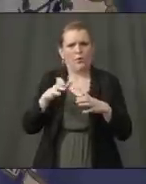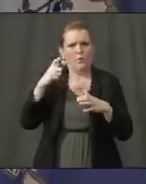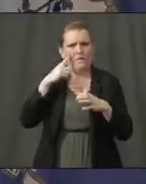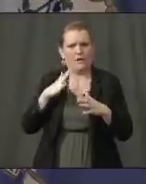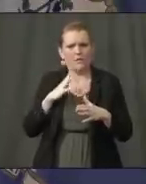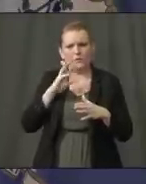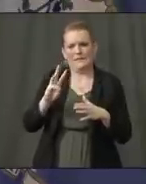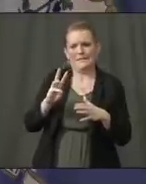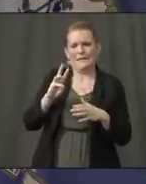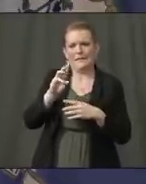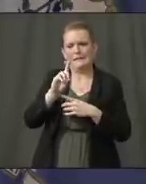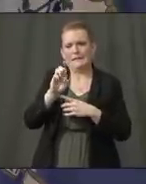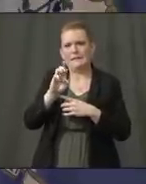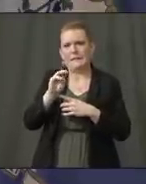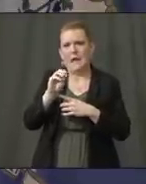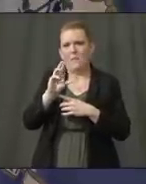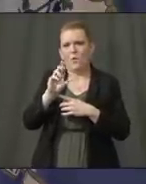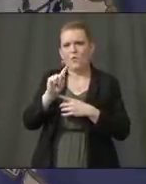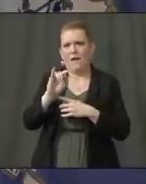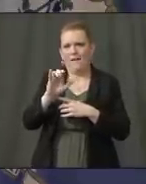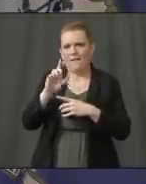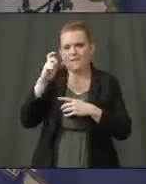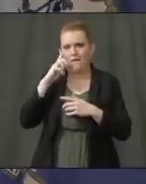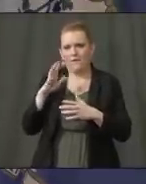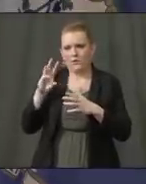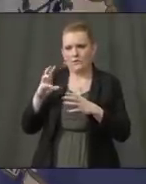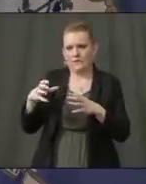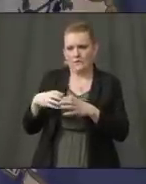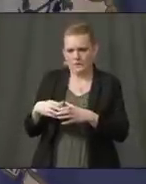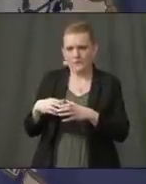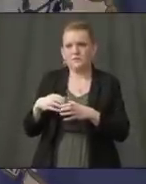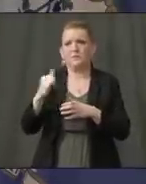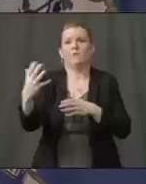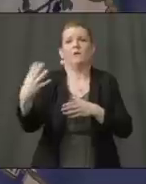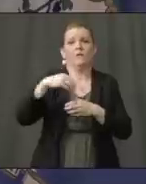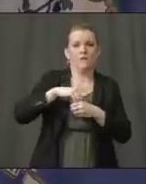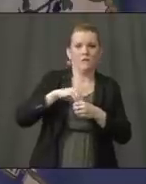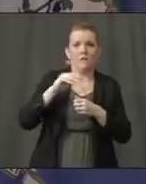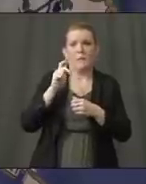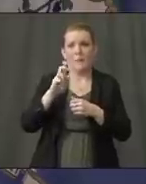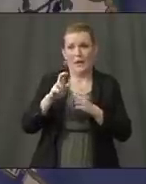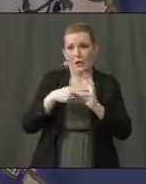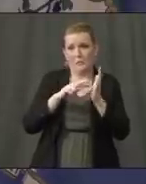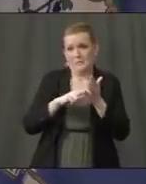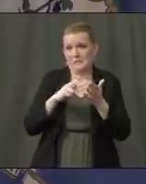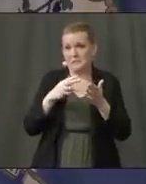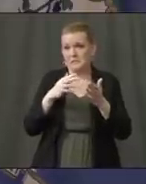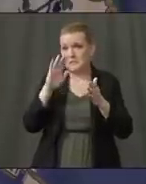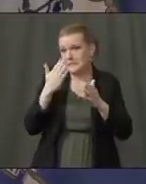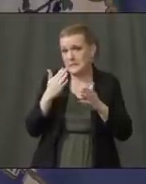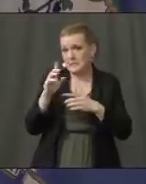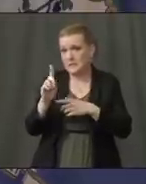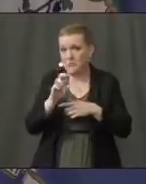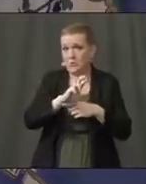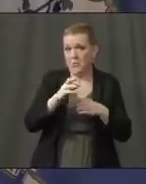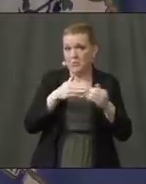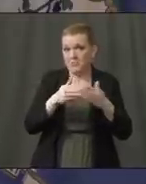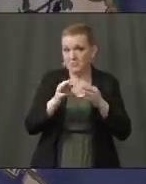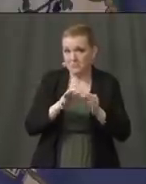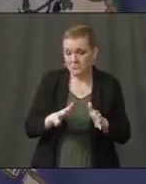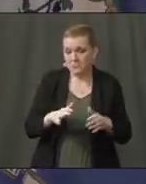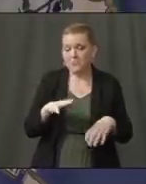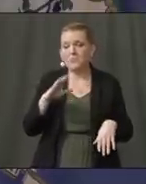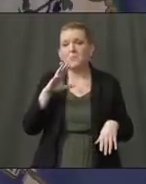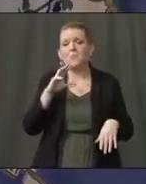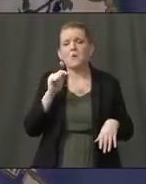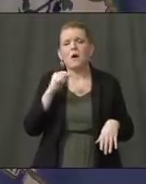the announcement today, so I guess that makes it bipartisan. But I'm concerned that some of the